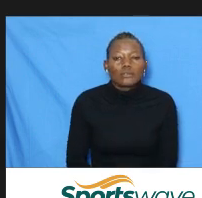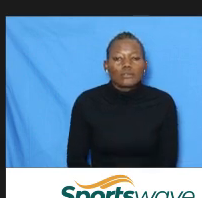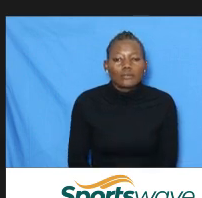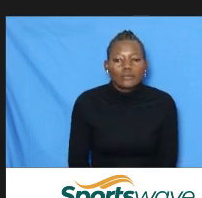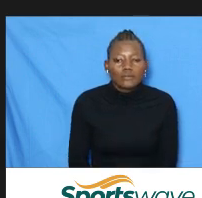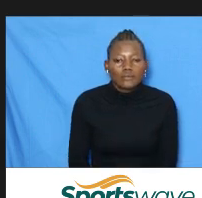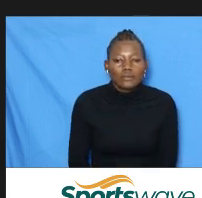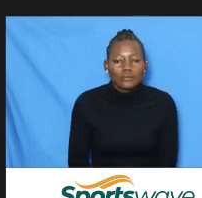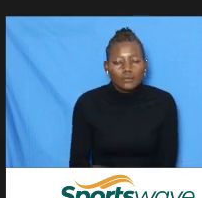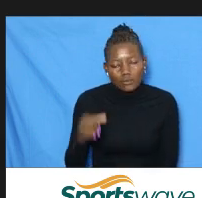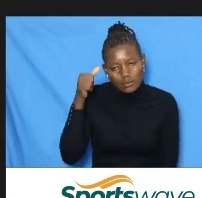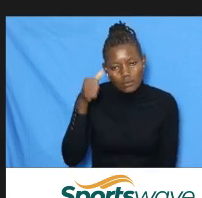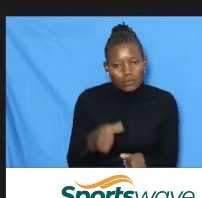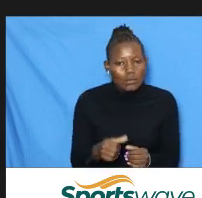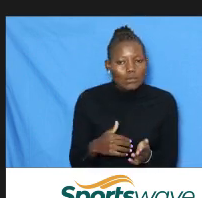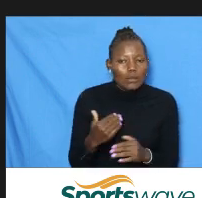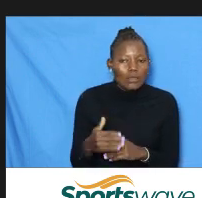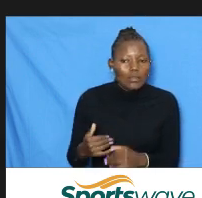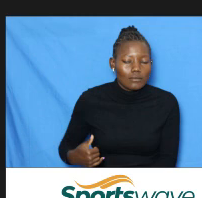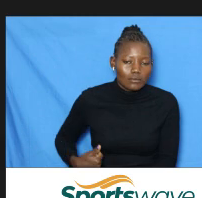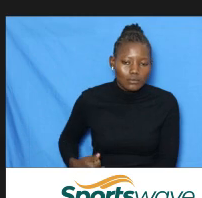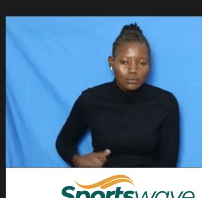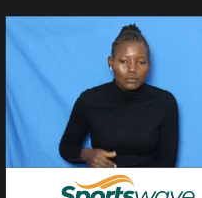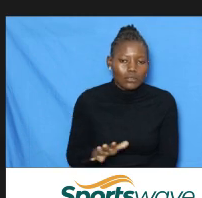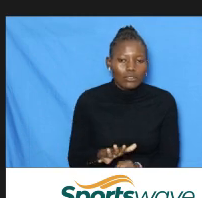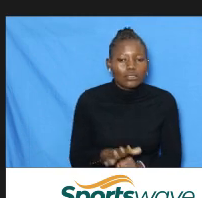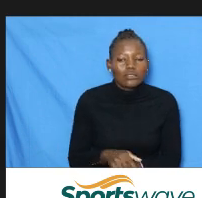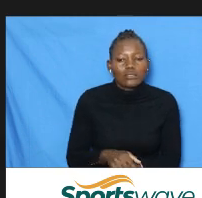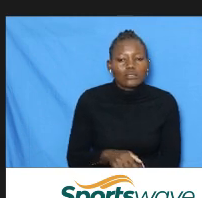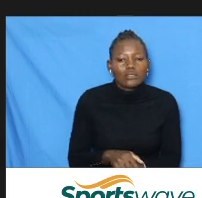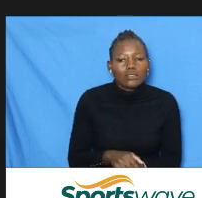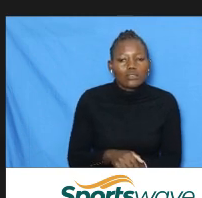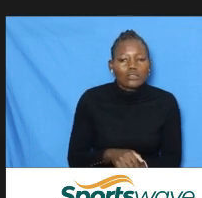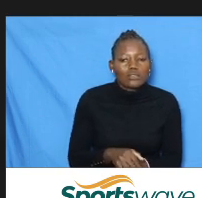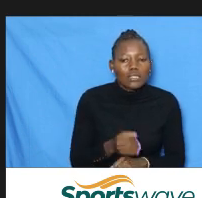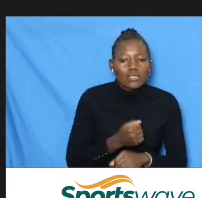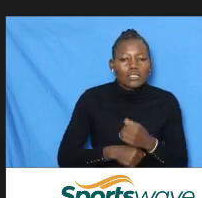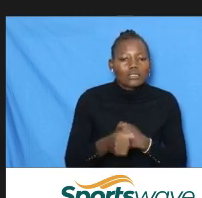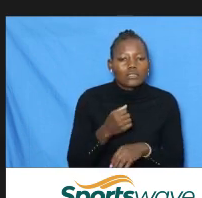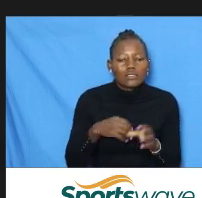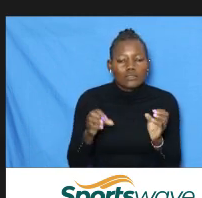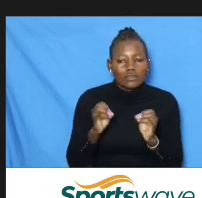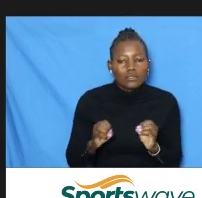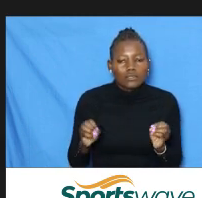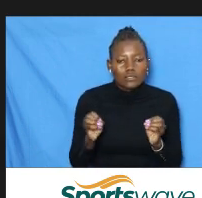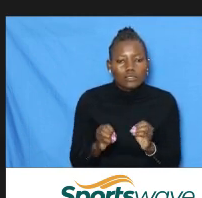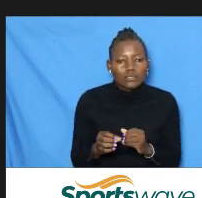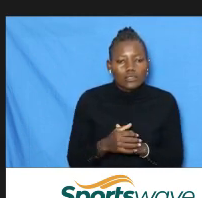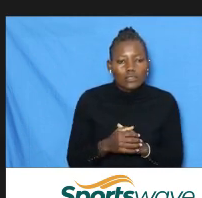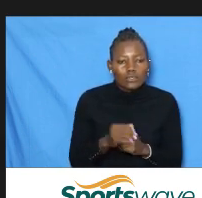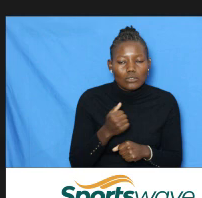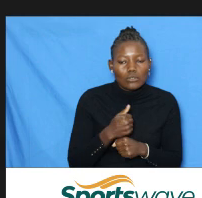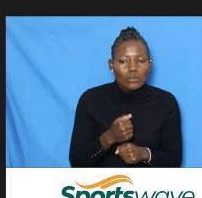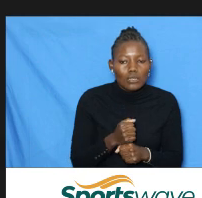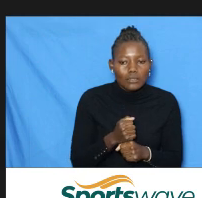quicker. Okay, so remember, post-operatively, a lot of athletes are inactive. So you do your prehabilitation. So you're working